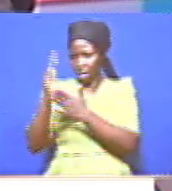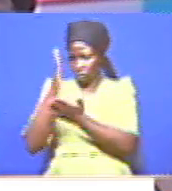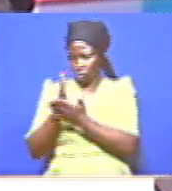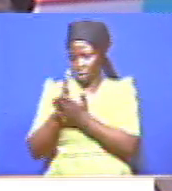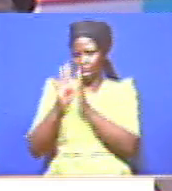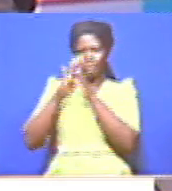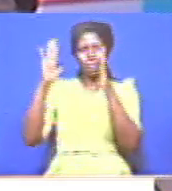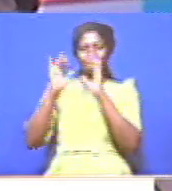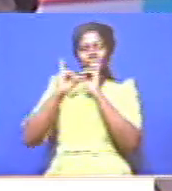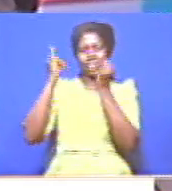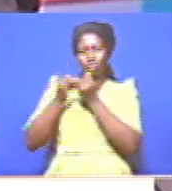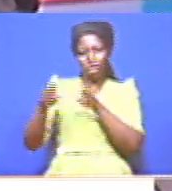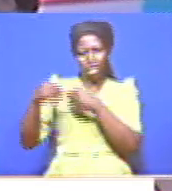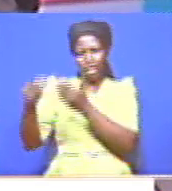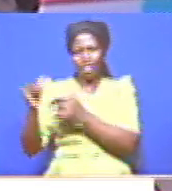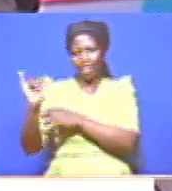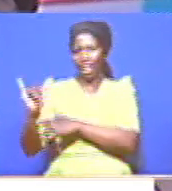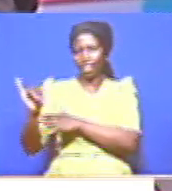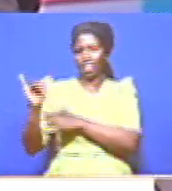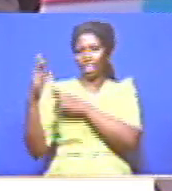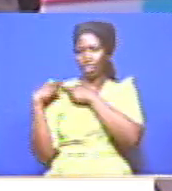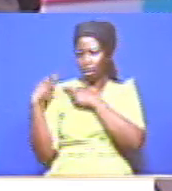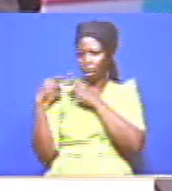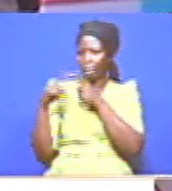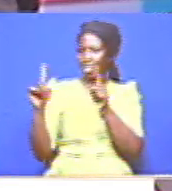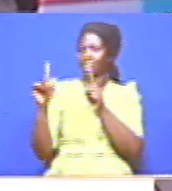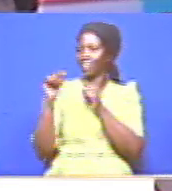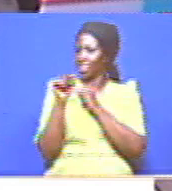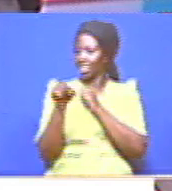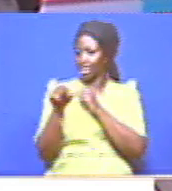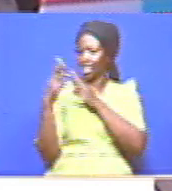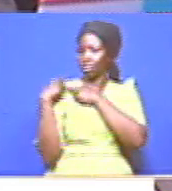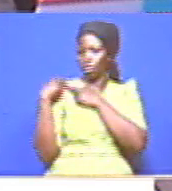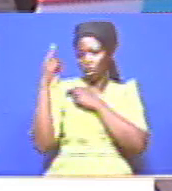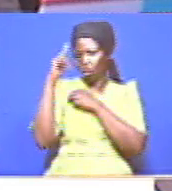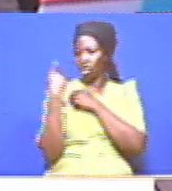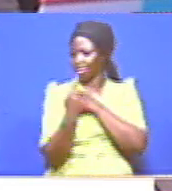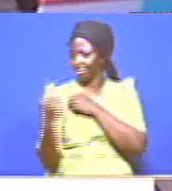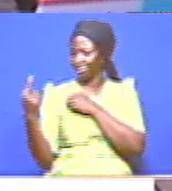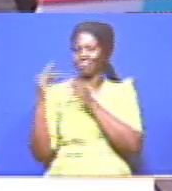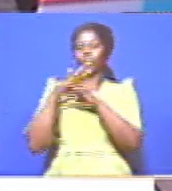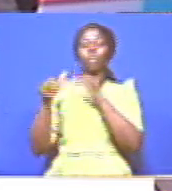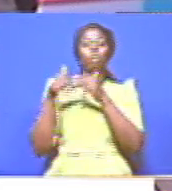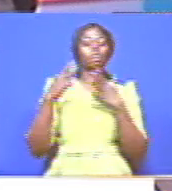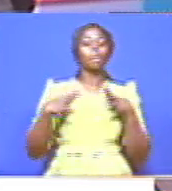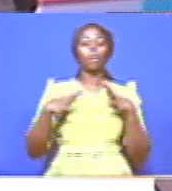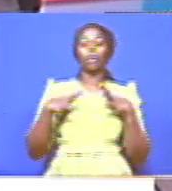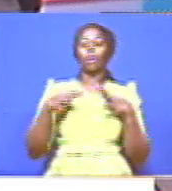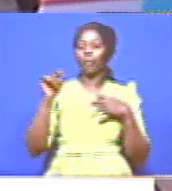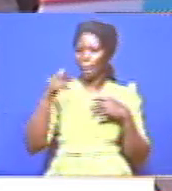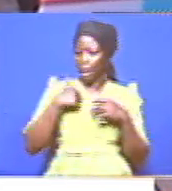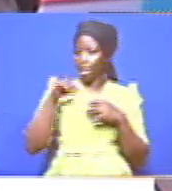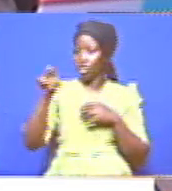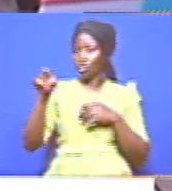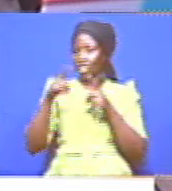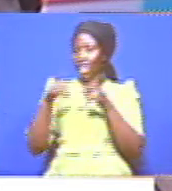institution vested with this, mm-hmm. but it is each and everybody's mm-hmm. responsibility, me and you, starting with myself mm-hmm. and to the general public.